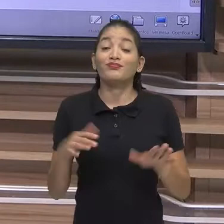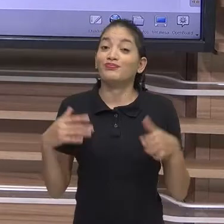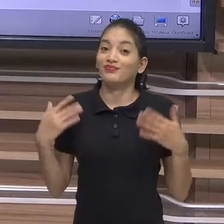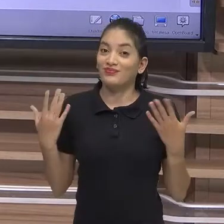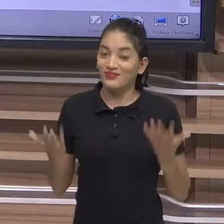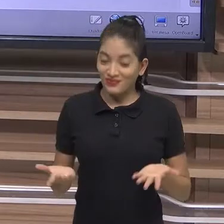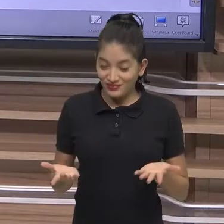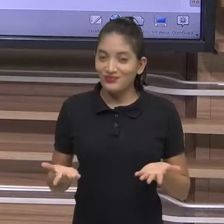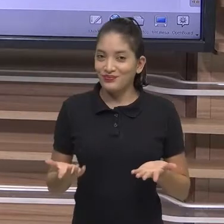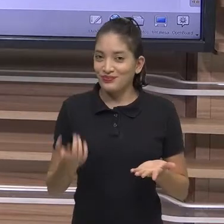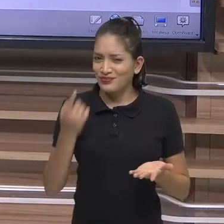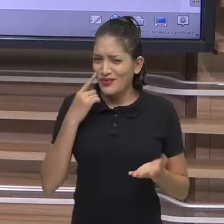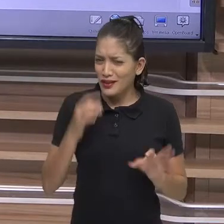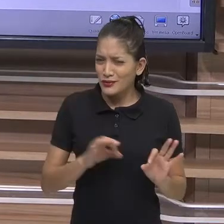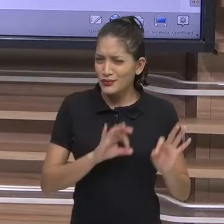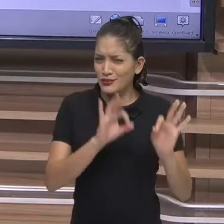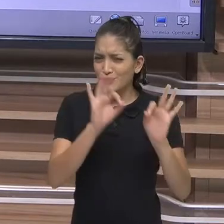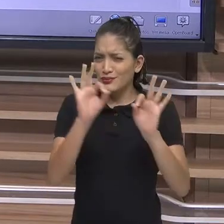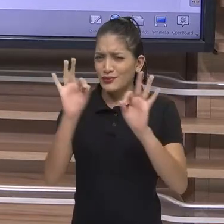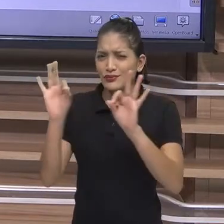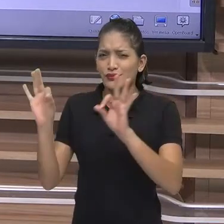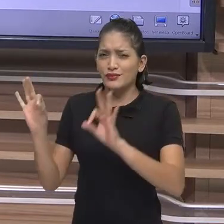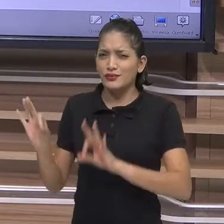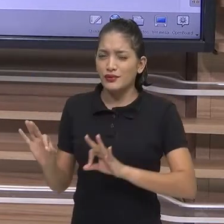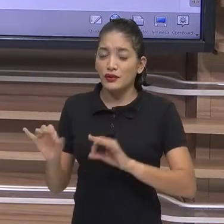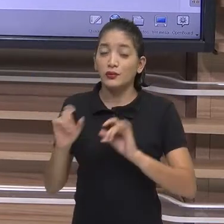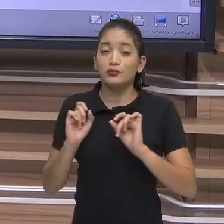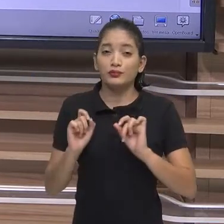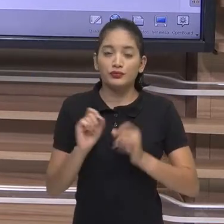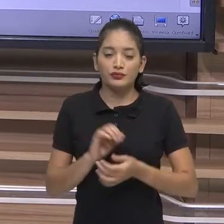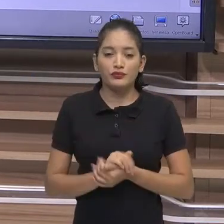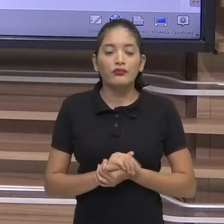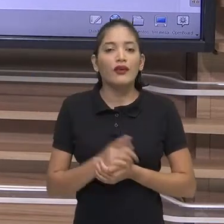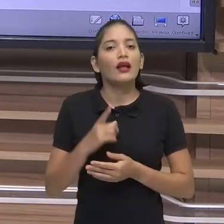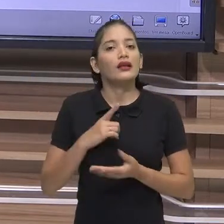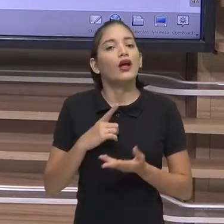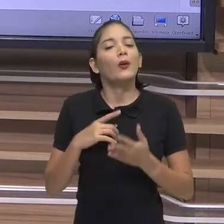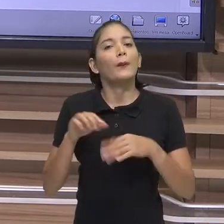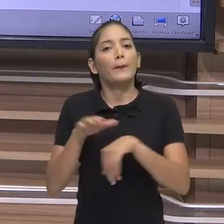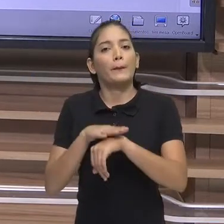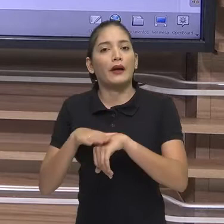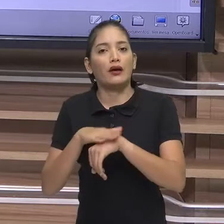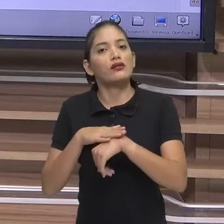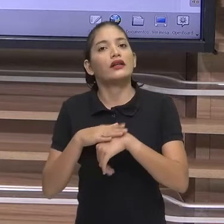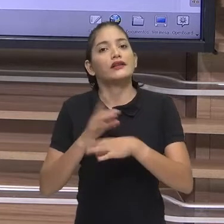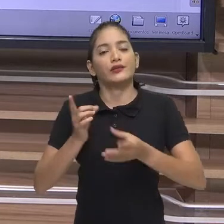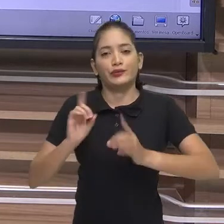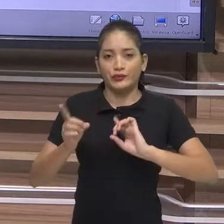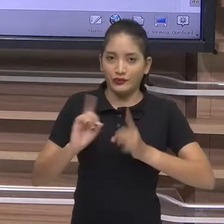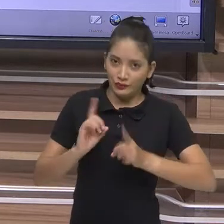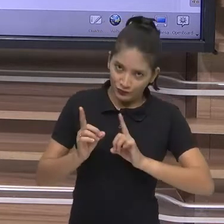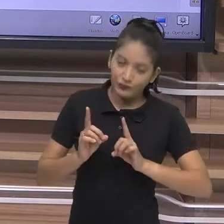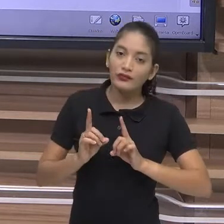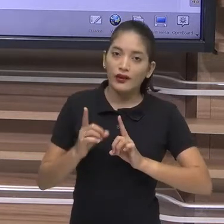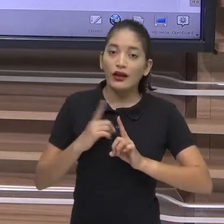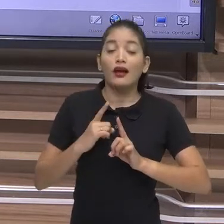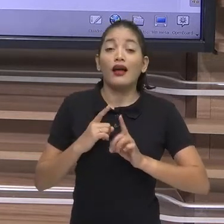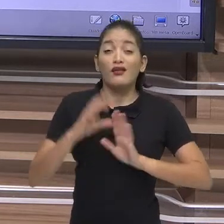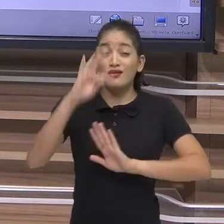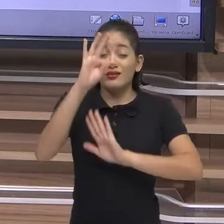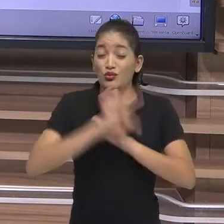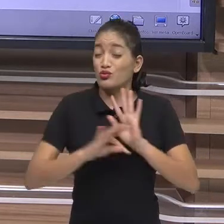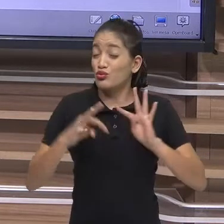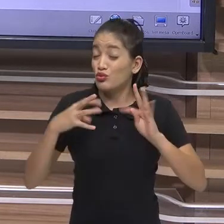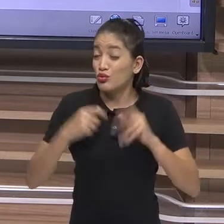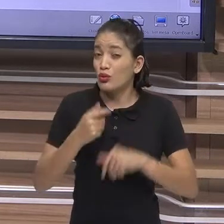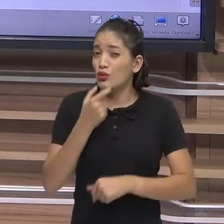Então, viram que eu tenho aí um diálogo, né? É um texto todo em inglês.